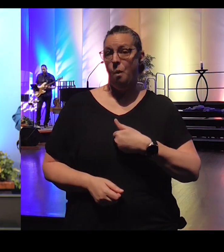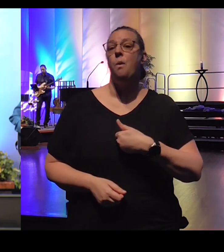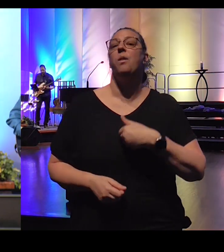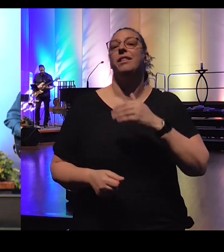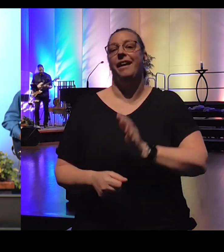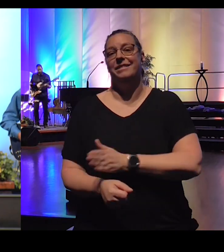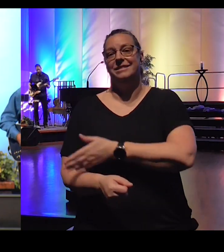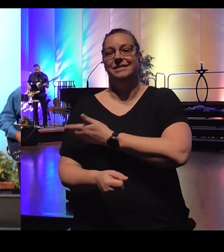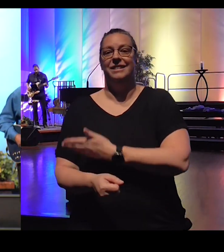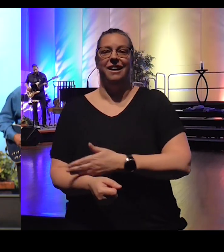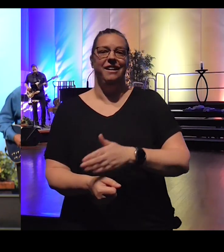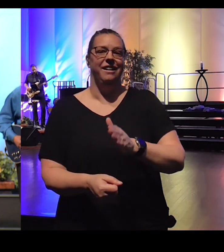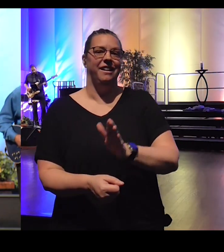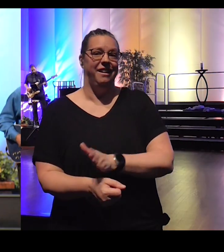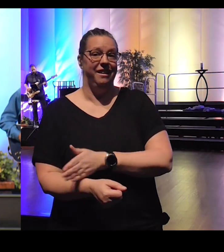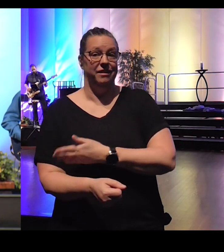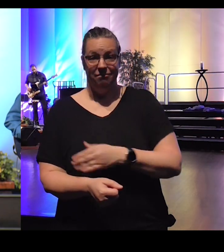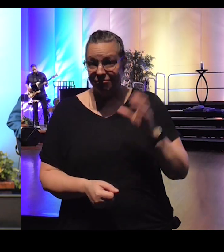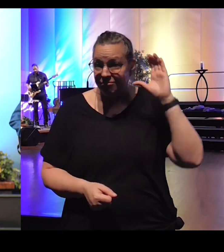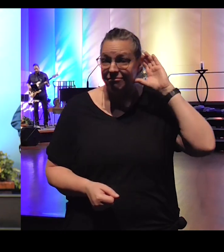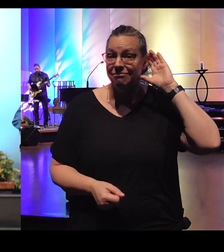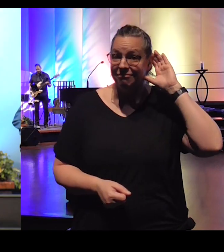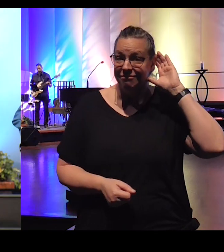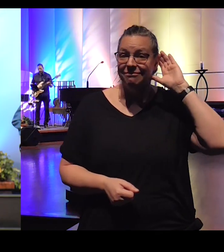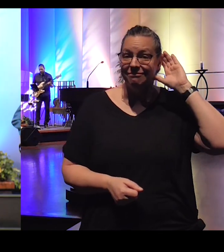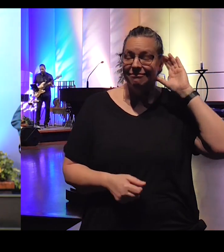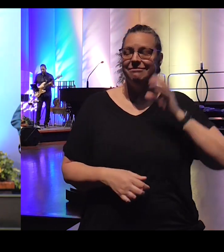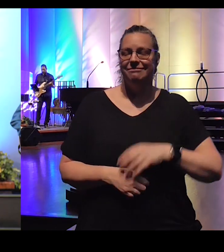song. Can you hear it?